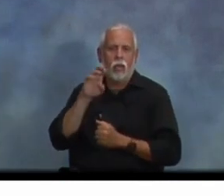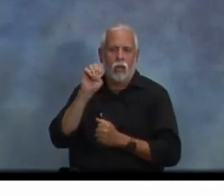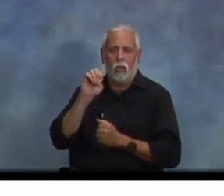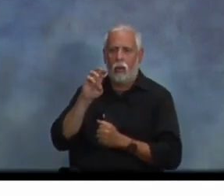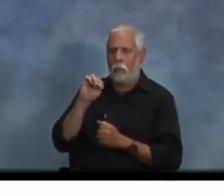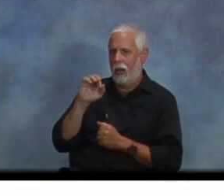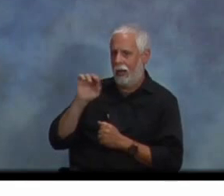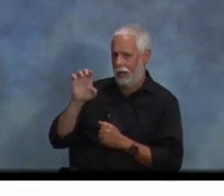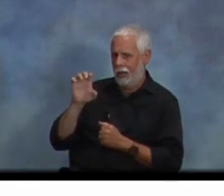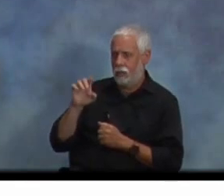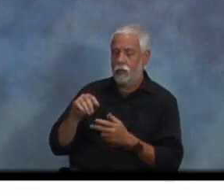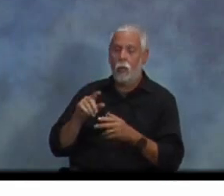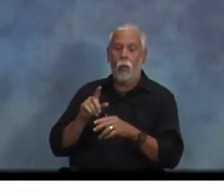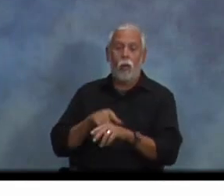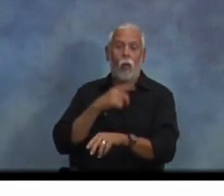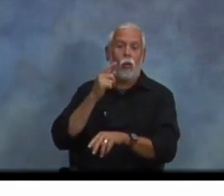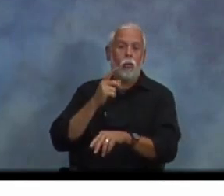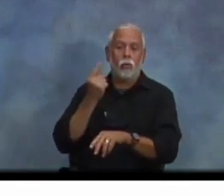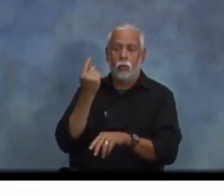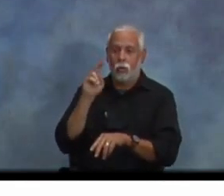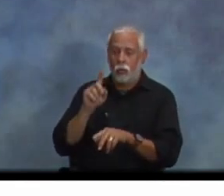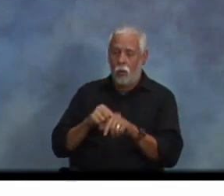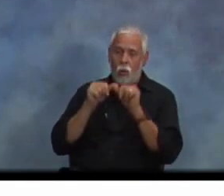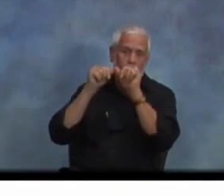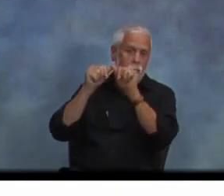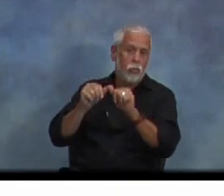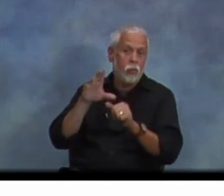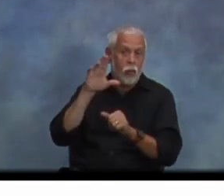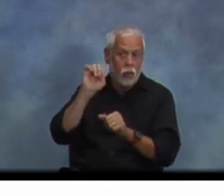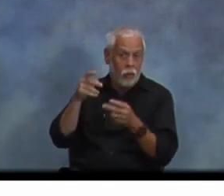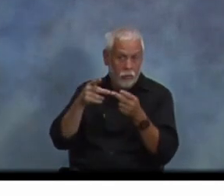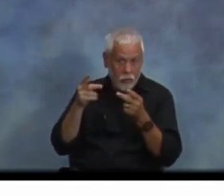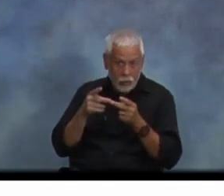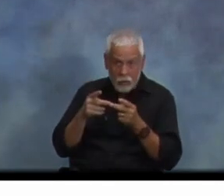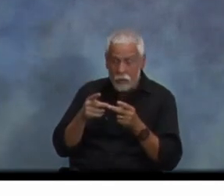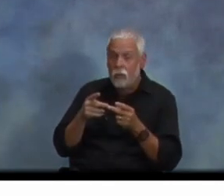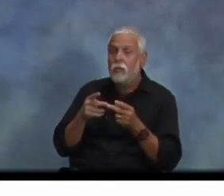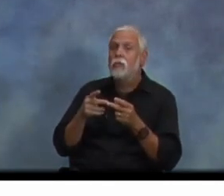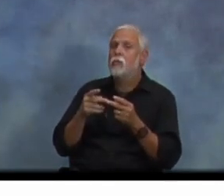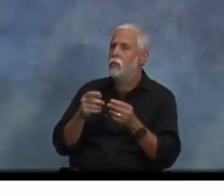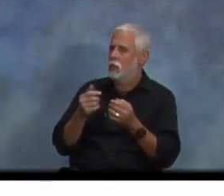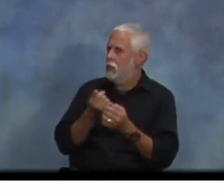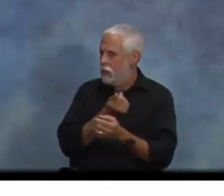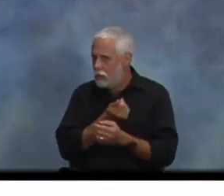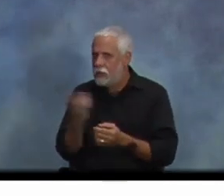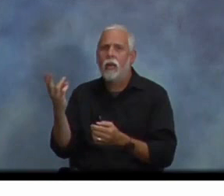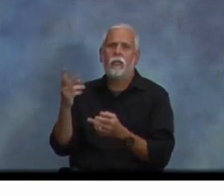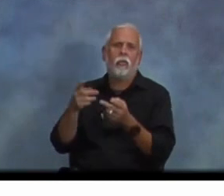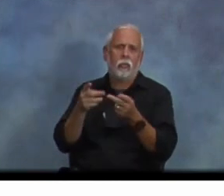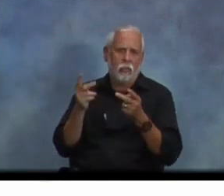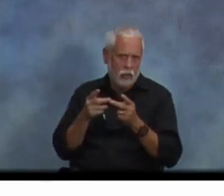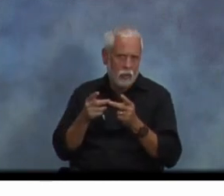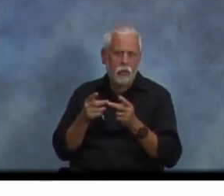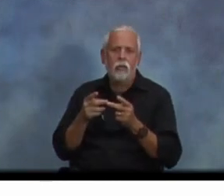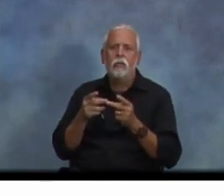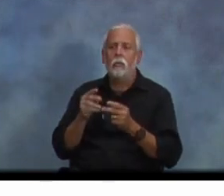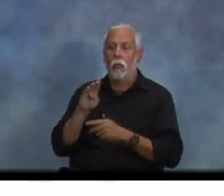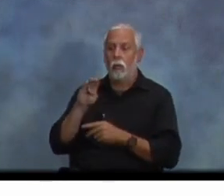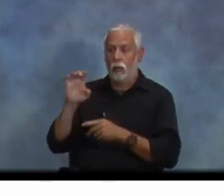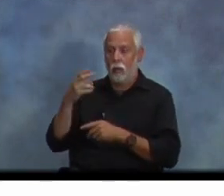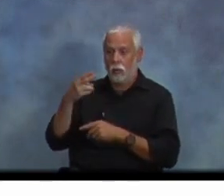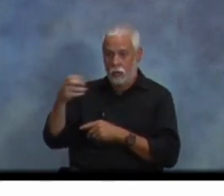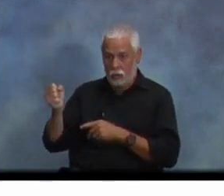that. Our long-term care facilities, if you'll remember, there were quite a few long-term care facilities that the Buncombe